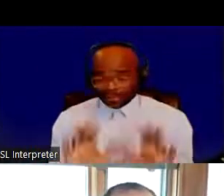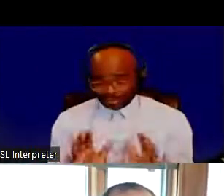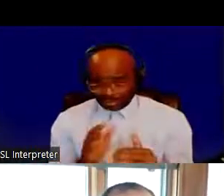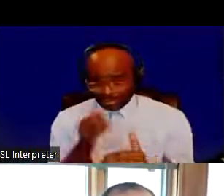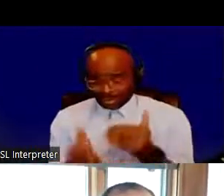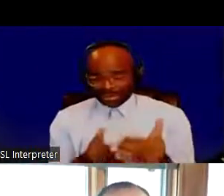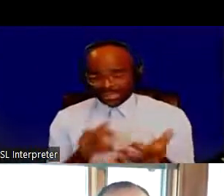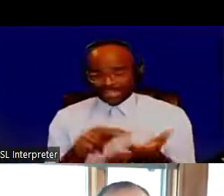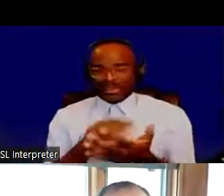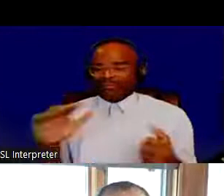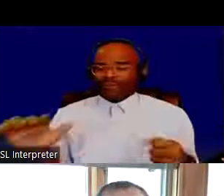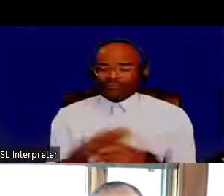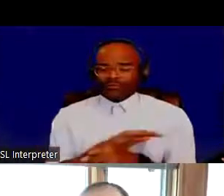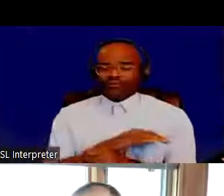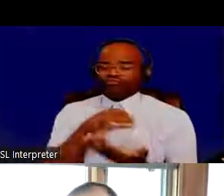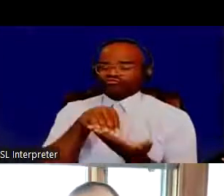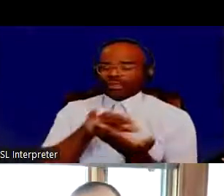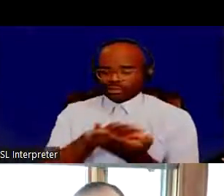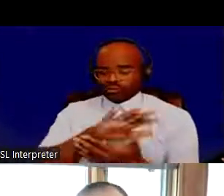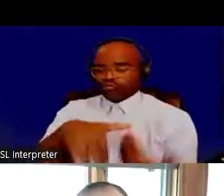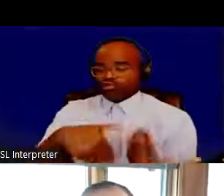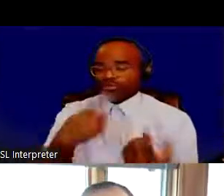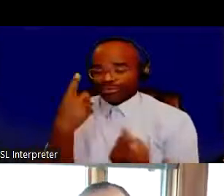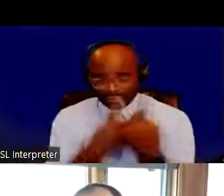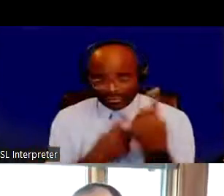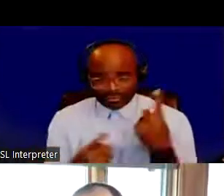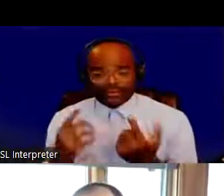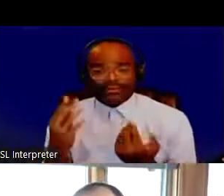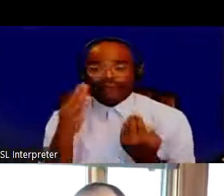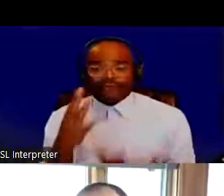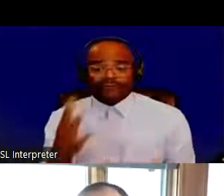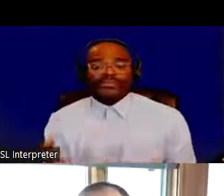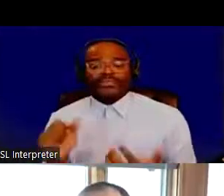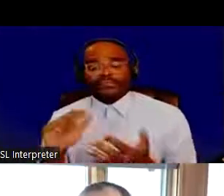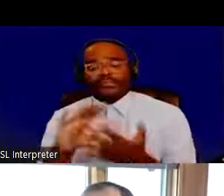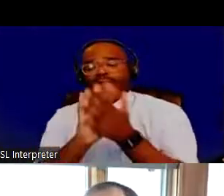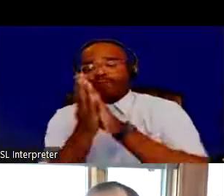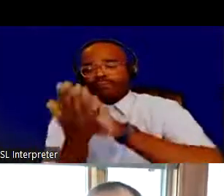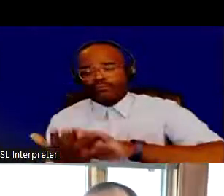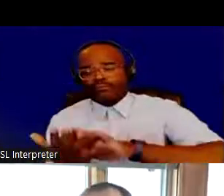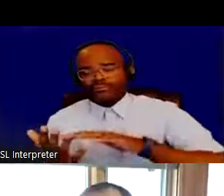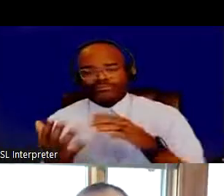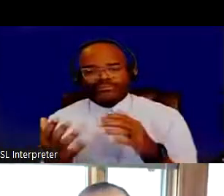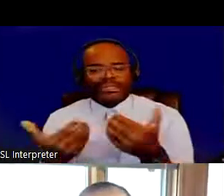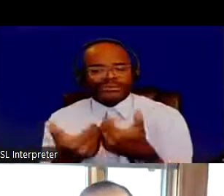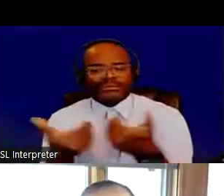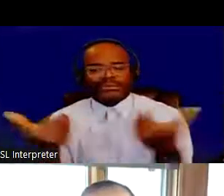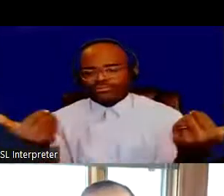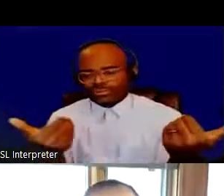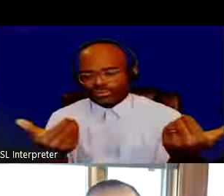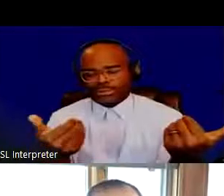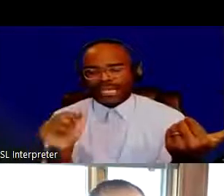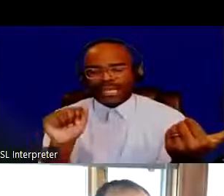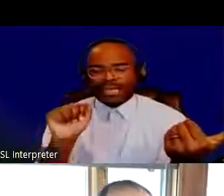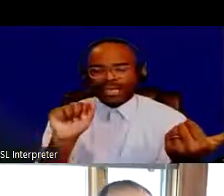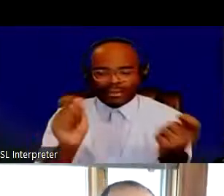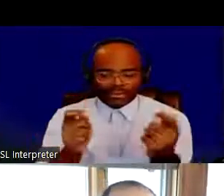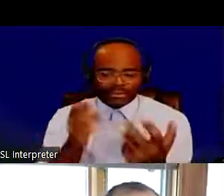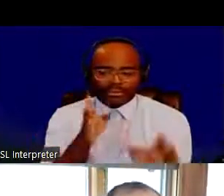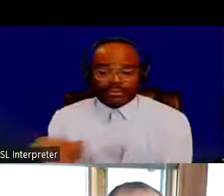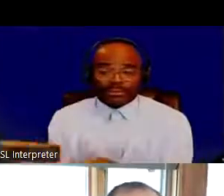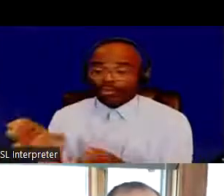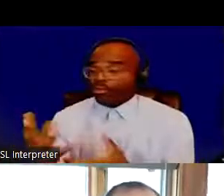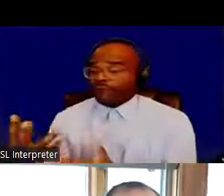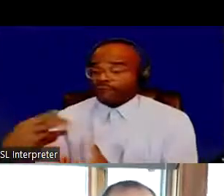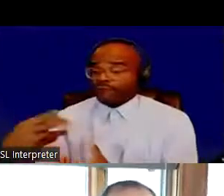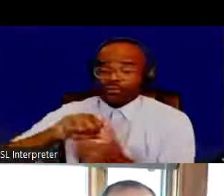entire record of your thinking, information that can be turned into a standalone adaptation plan or can be incorporated into another